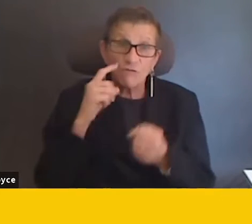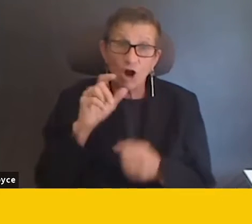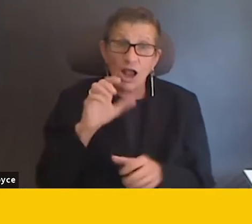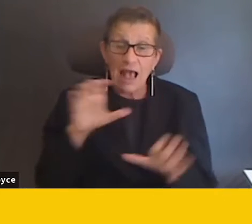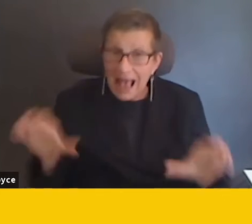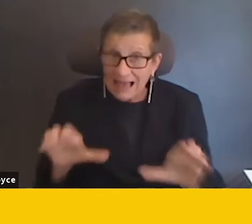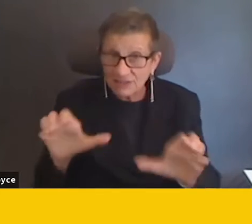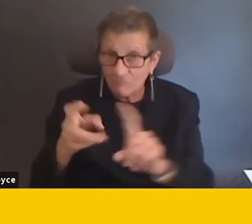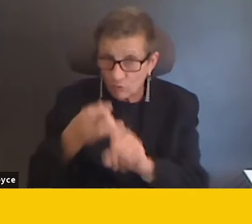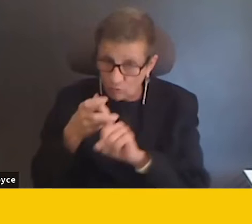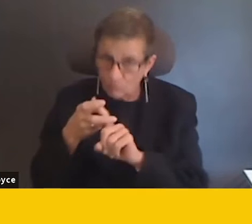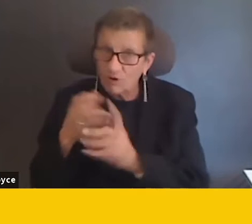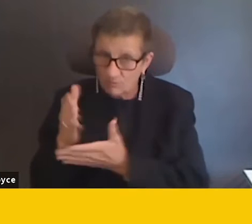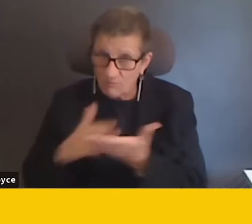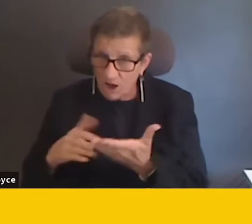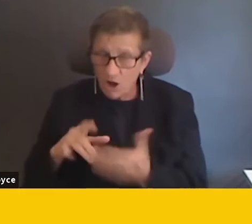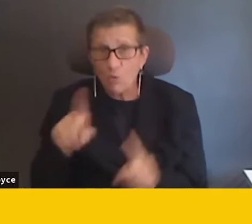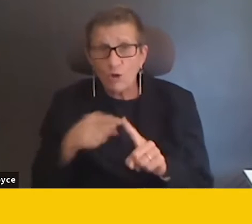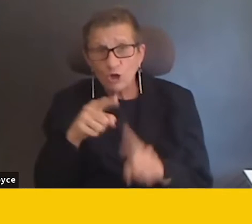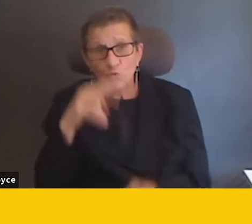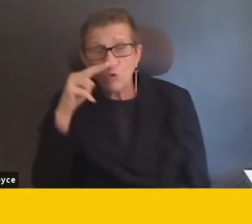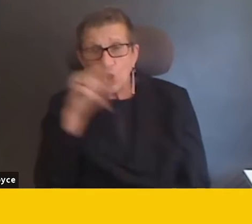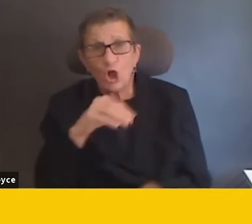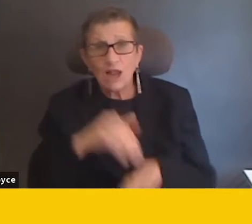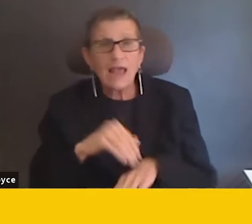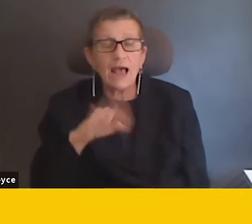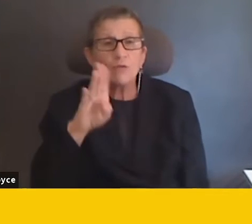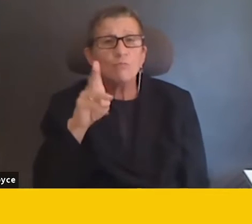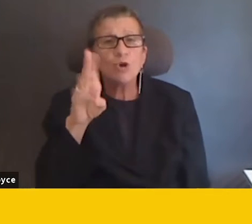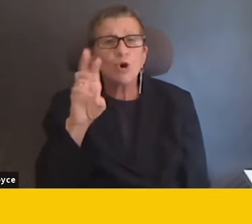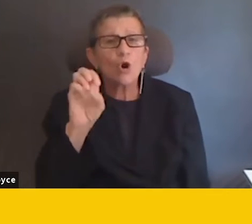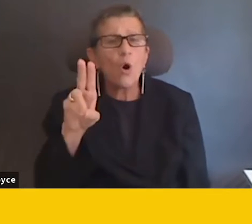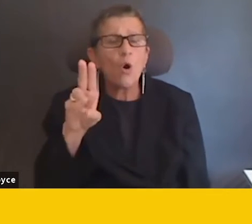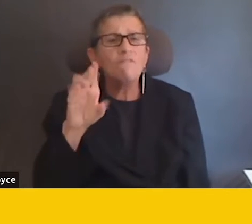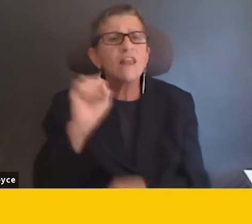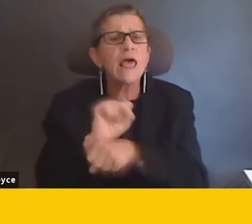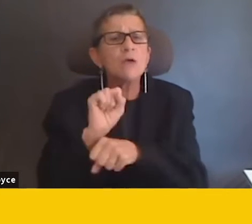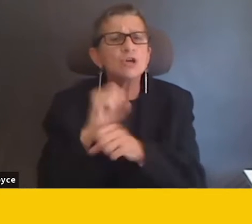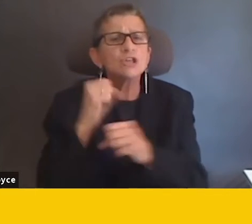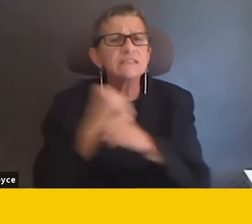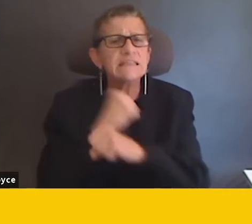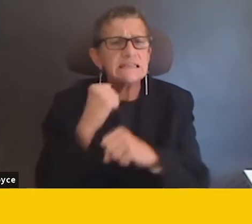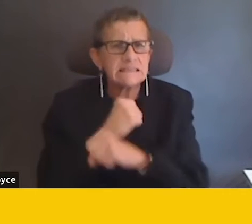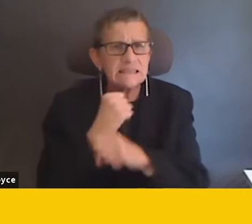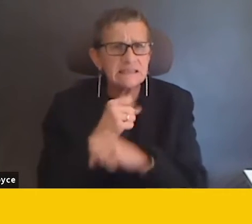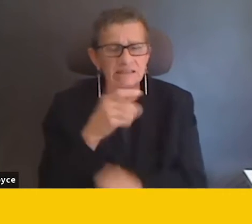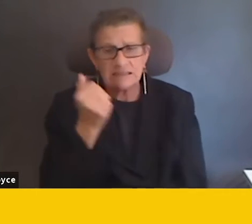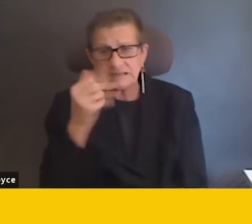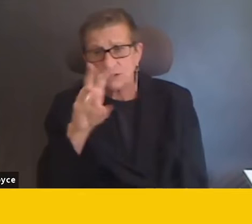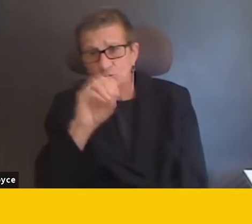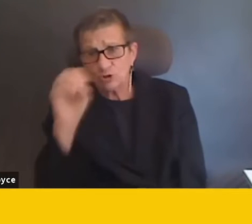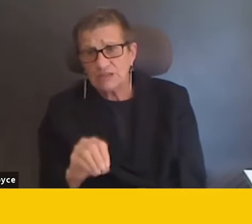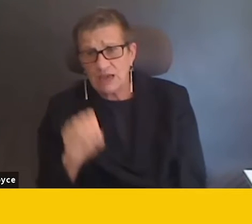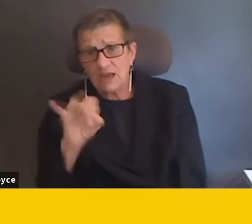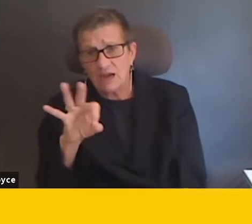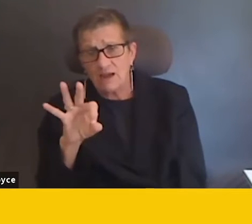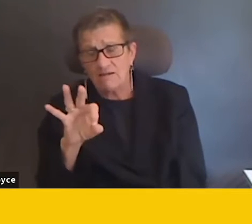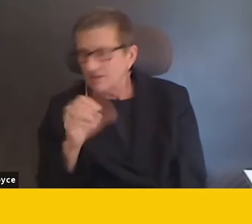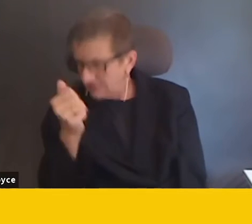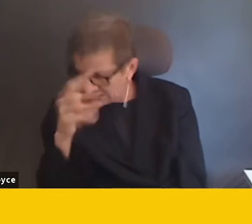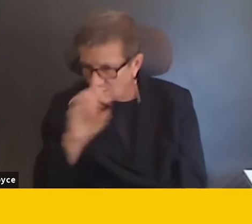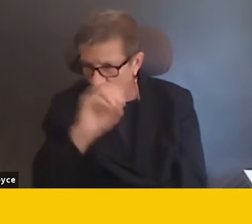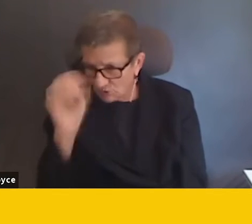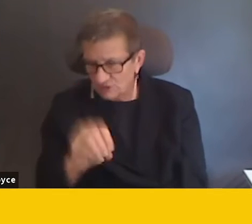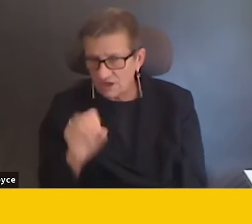piece, is because if you look at the Bureau of Labor Statistics, 16% of students, 16%